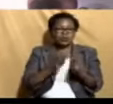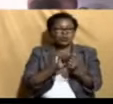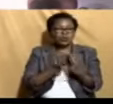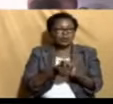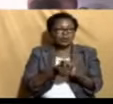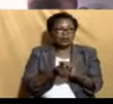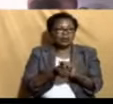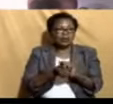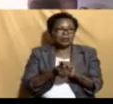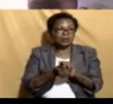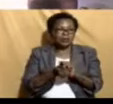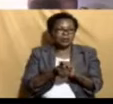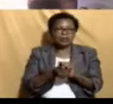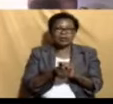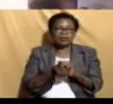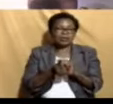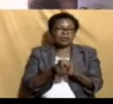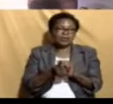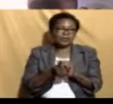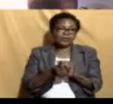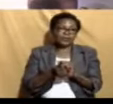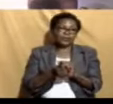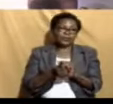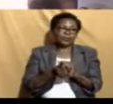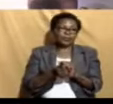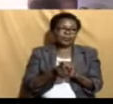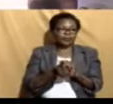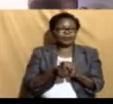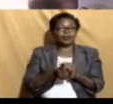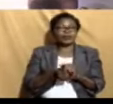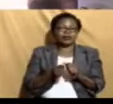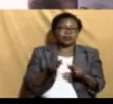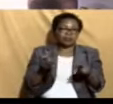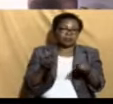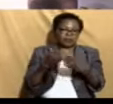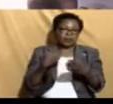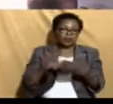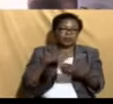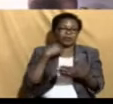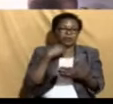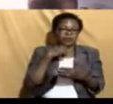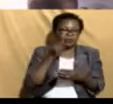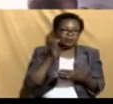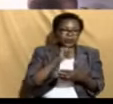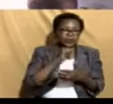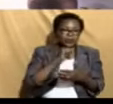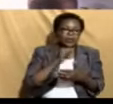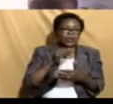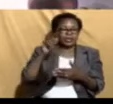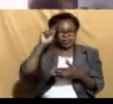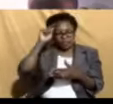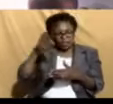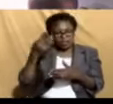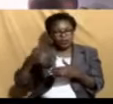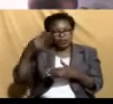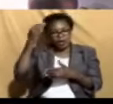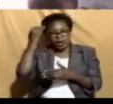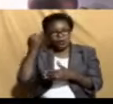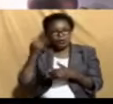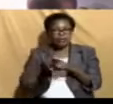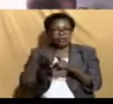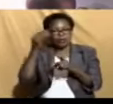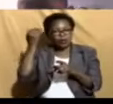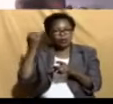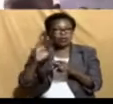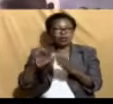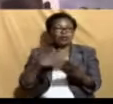disturbed, not even by the sovereign. As already submitted to your lordships, the learned judges of both the High Court and the Court of